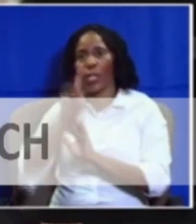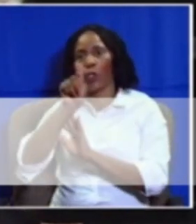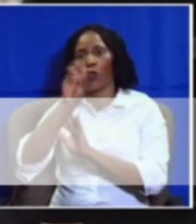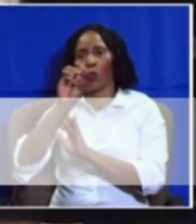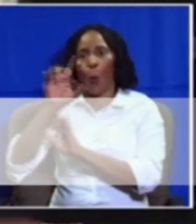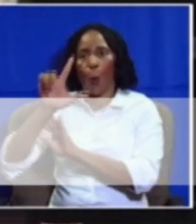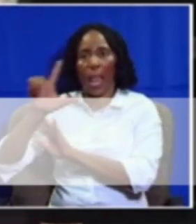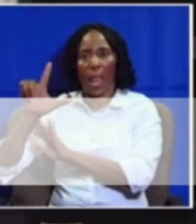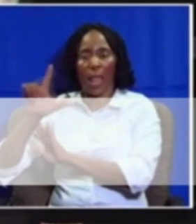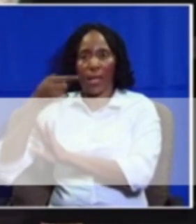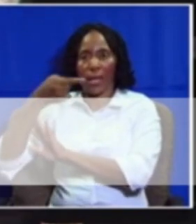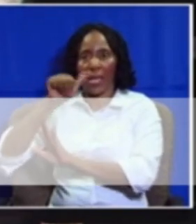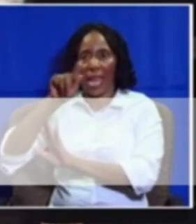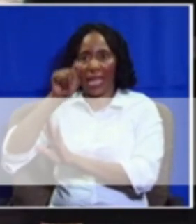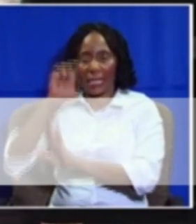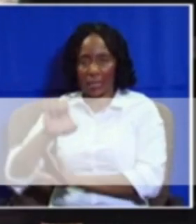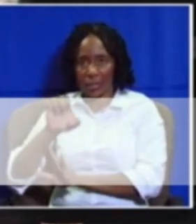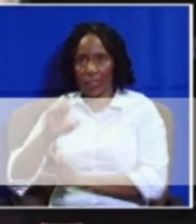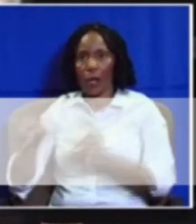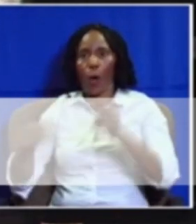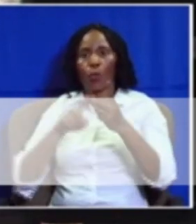several water projects.